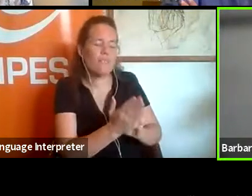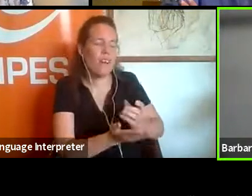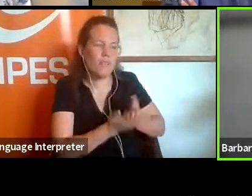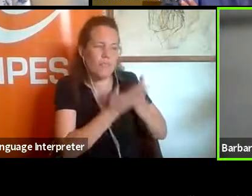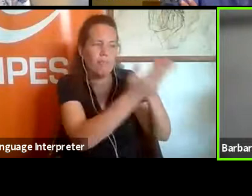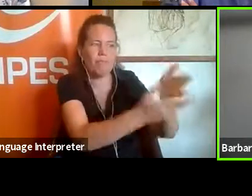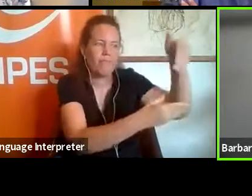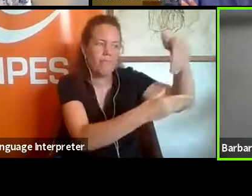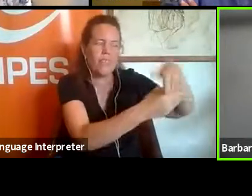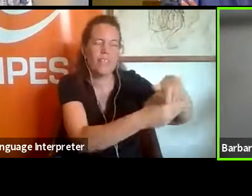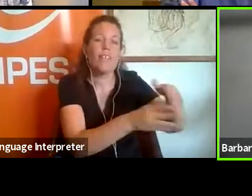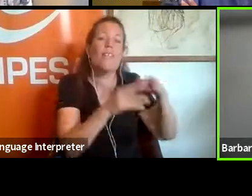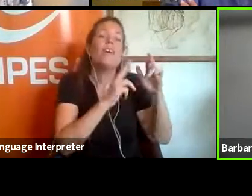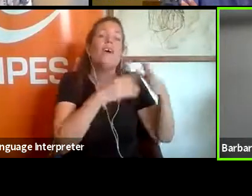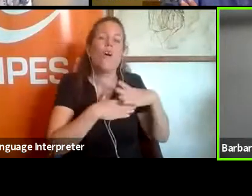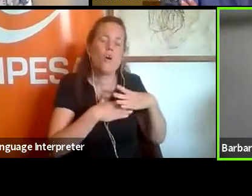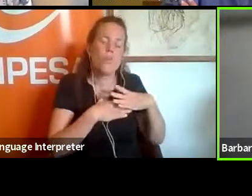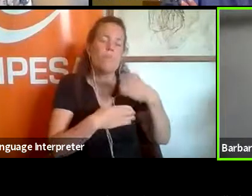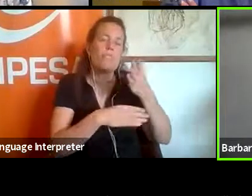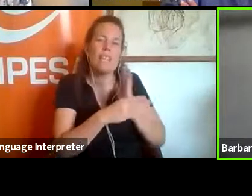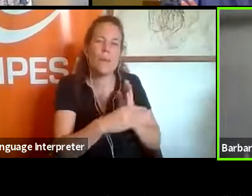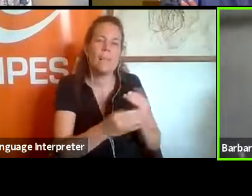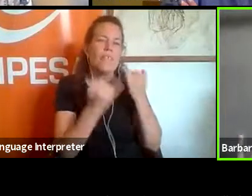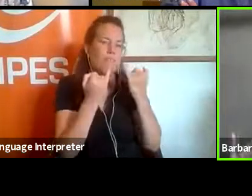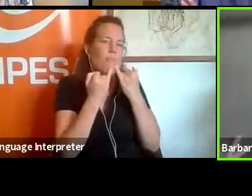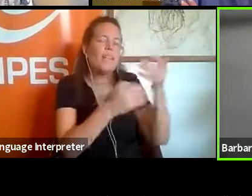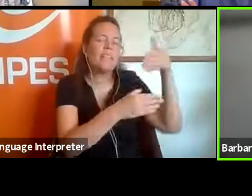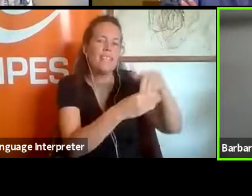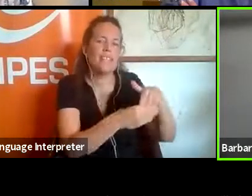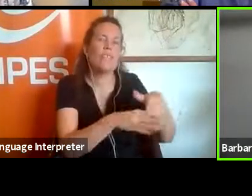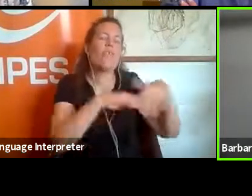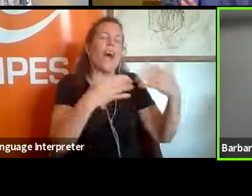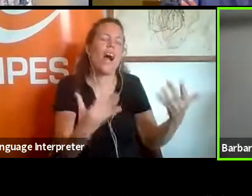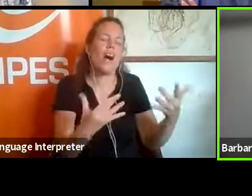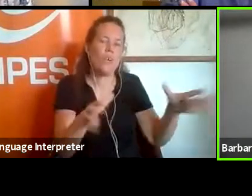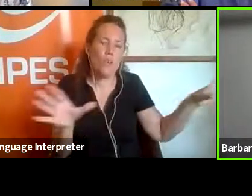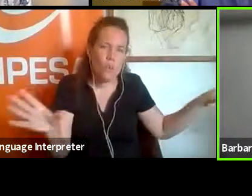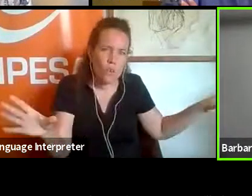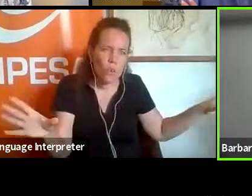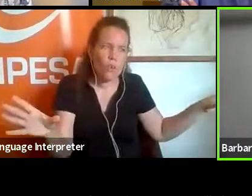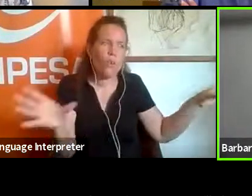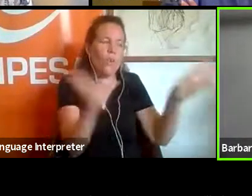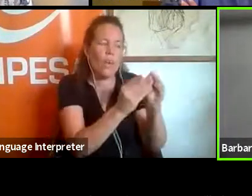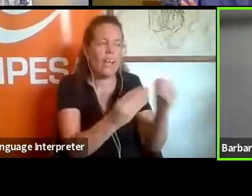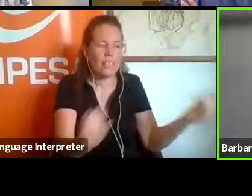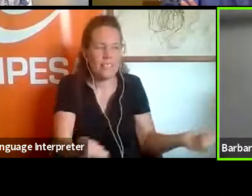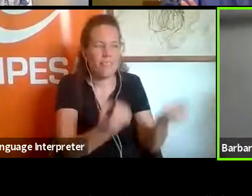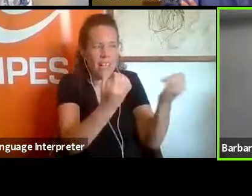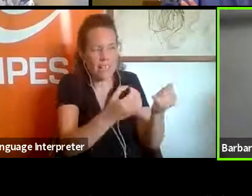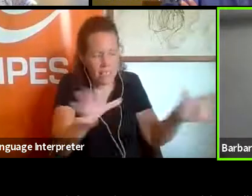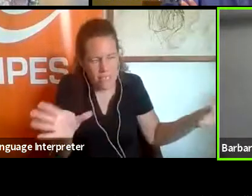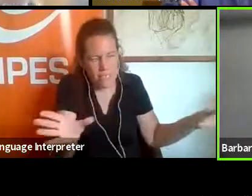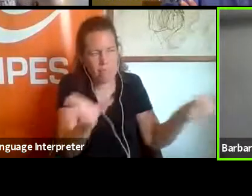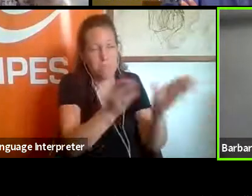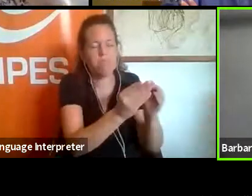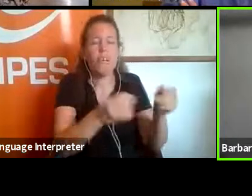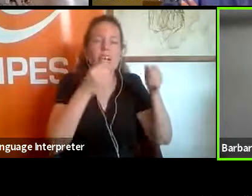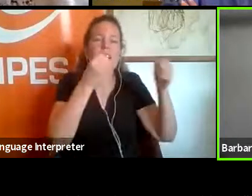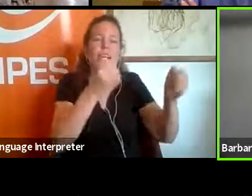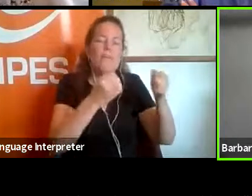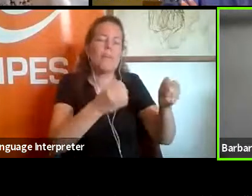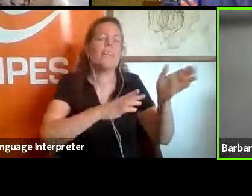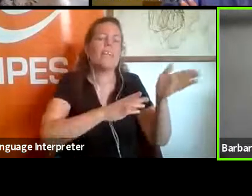also be able to include some information about organizing collective actions, campaigns and